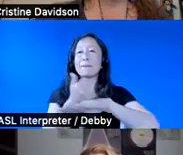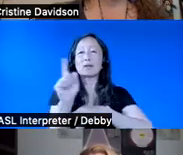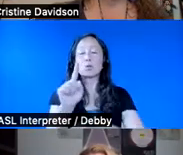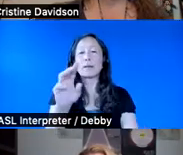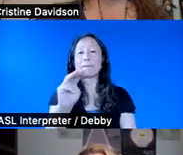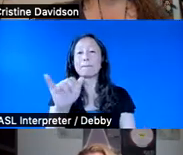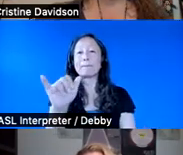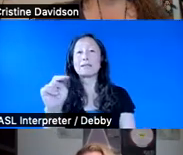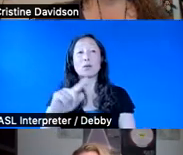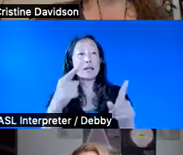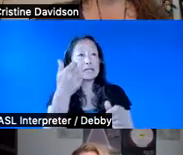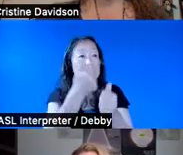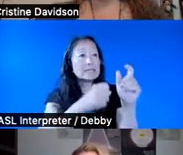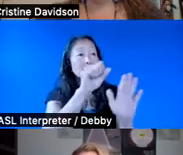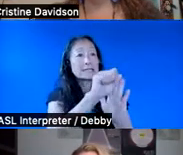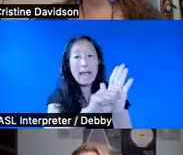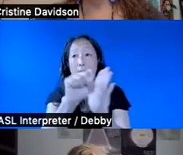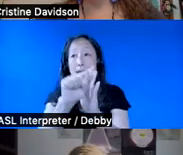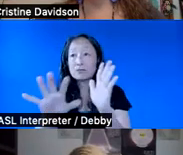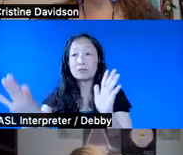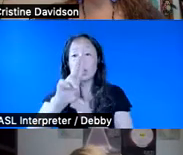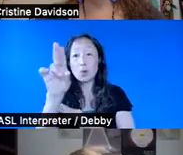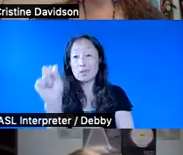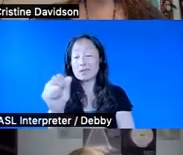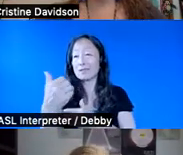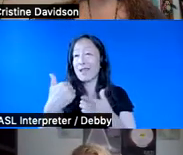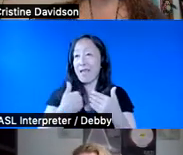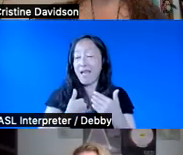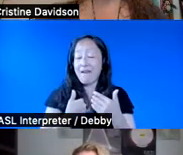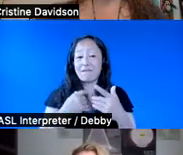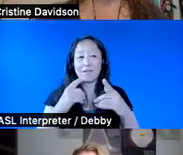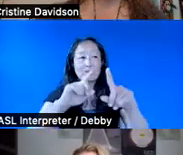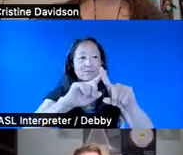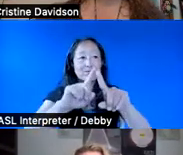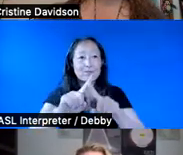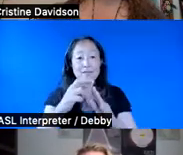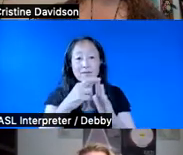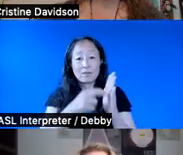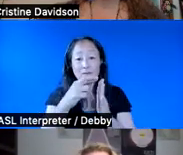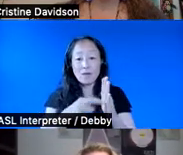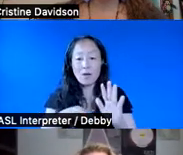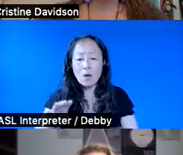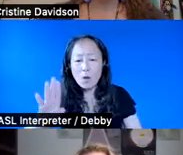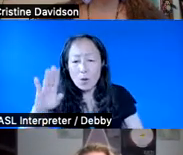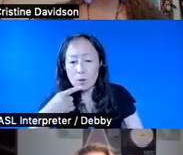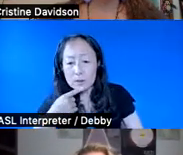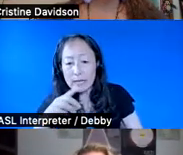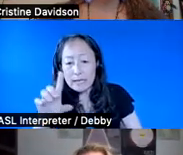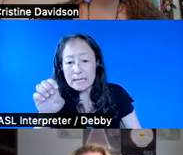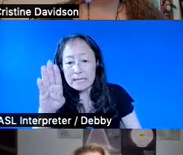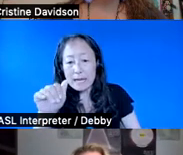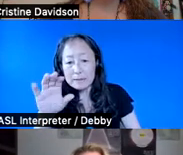their books. Hello, may we test our microphone for Deb Smith? Yeah, for sure. Jump on, Deb.